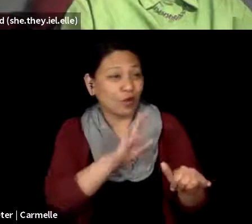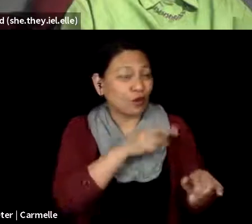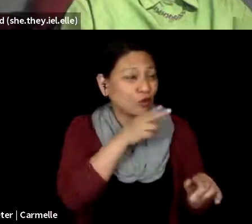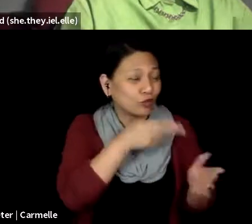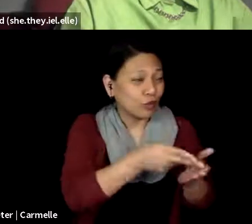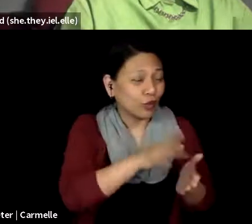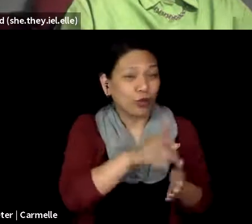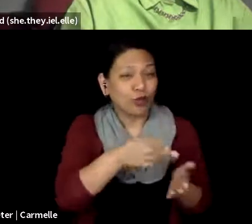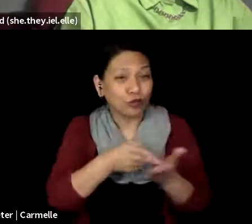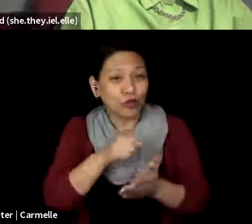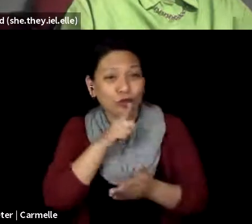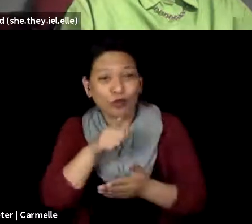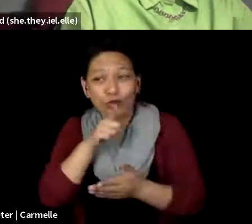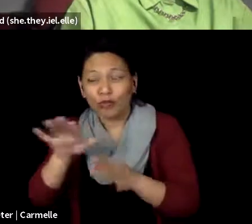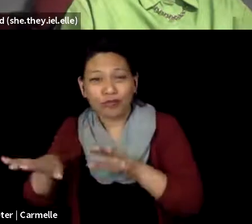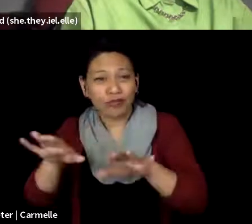truths are, and so